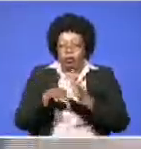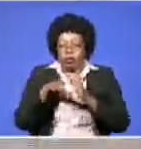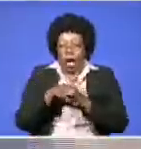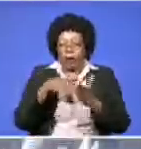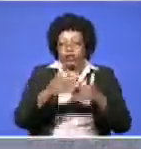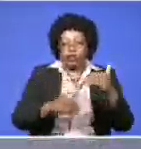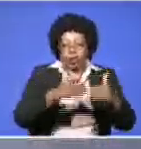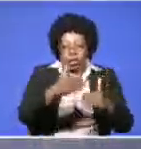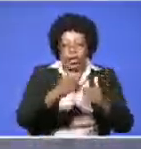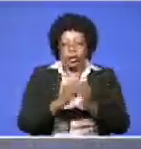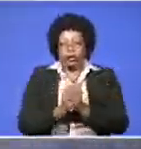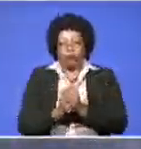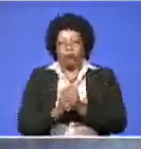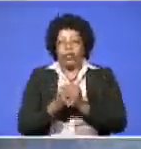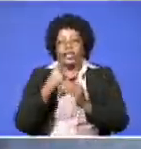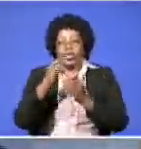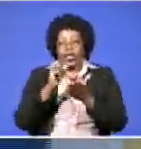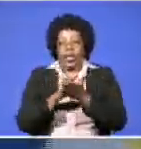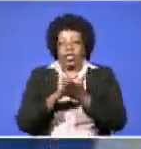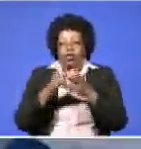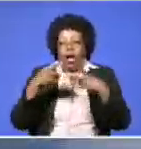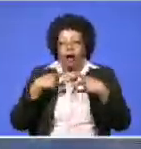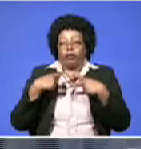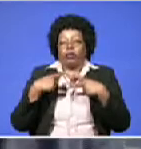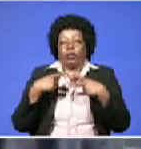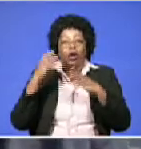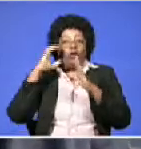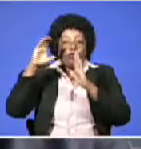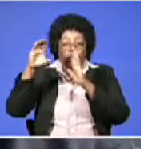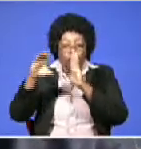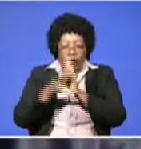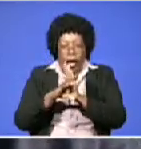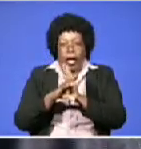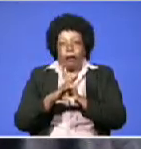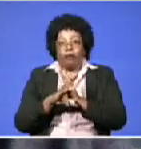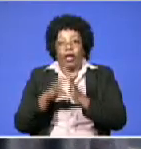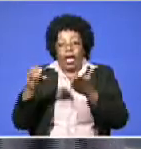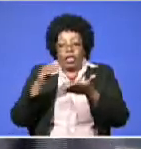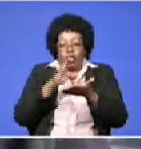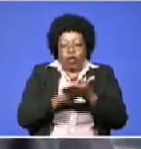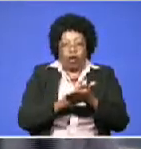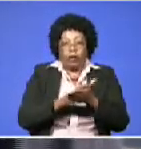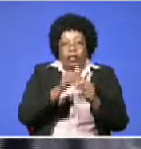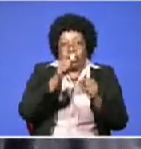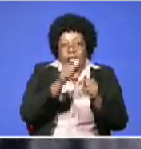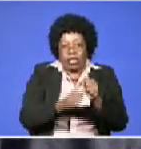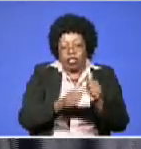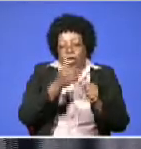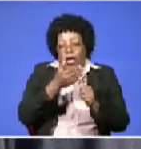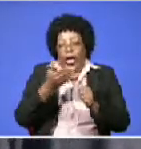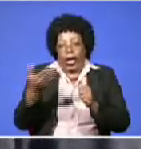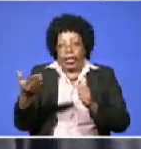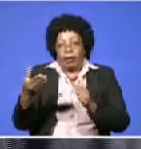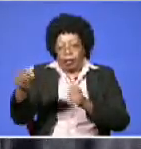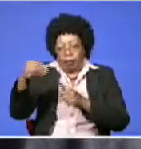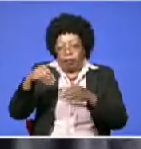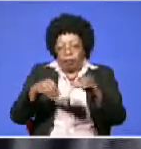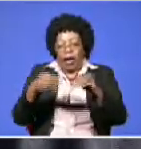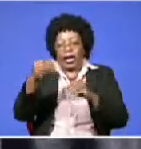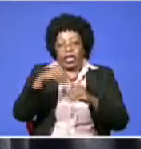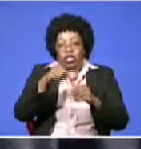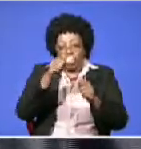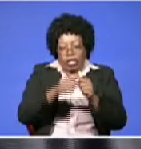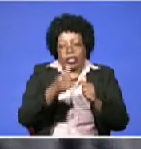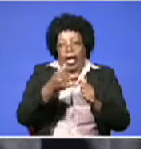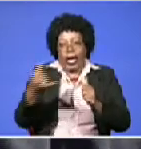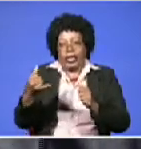have to photograph, you have to document, then you have to collect and make sure that everything is properly labeled, packaged, and so forth. So it's